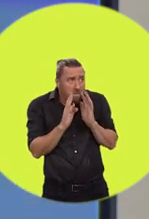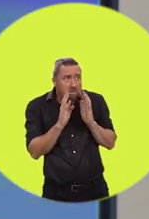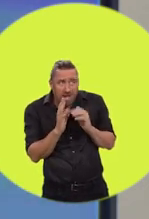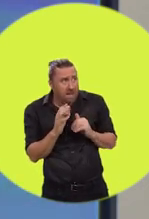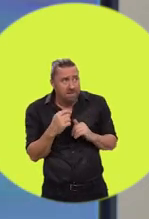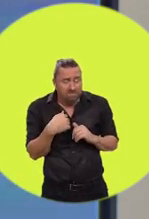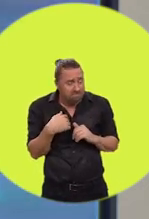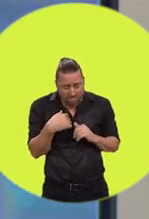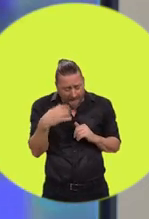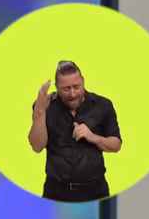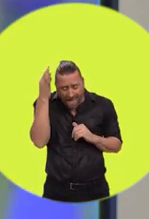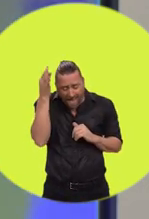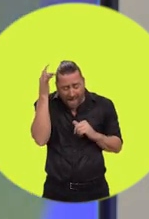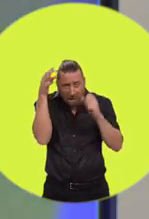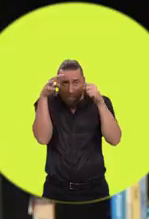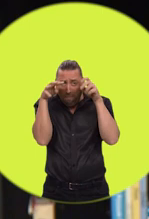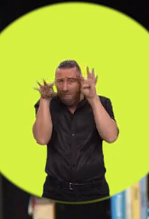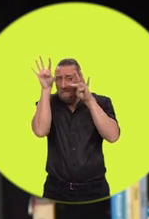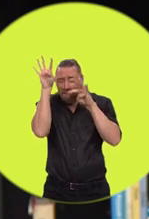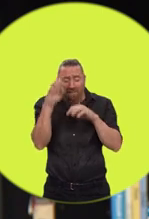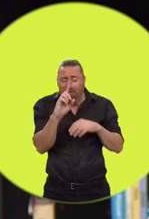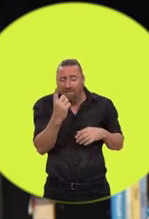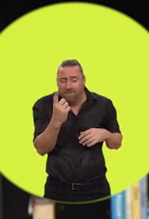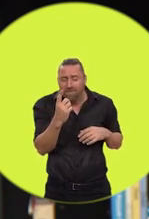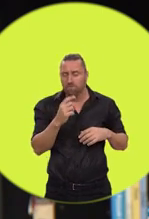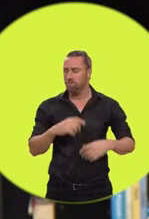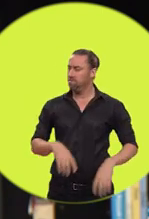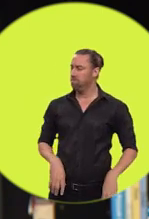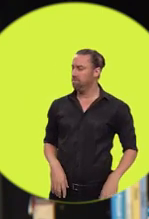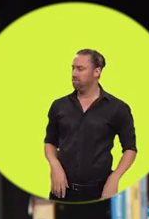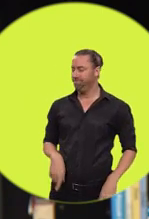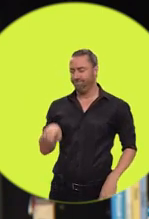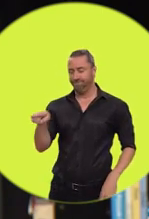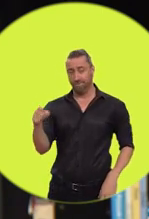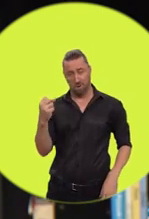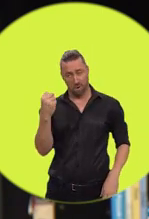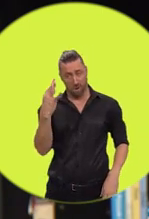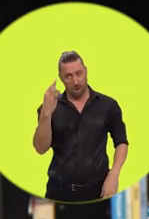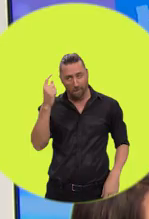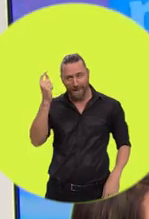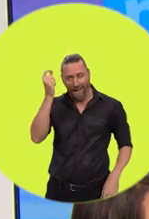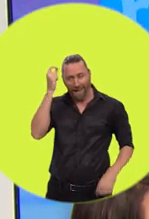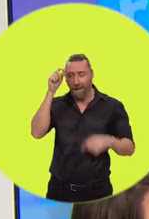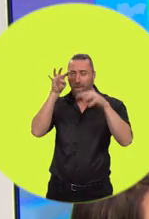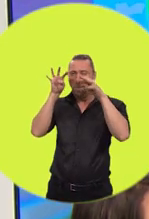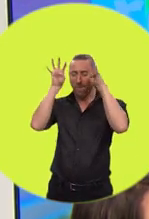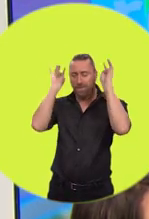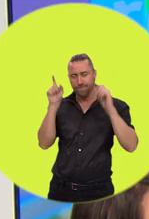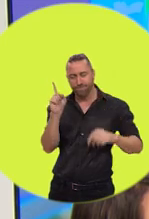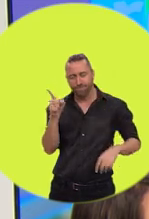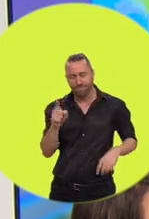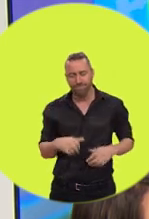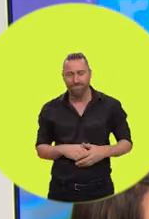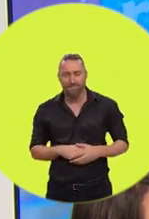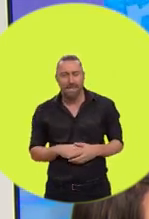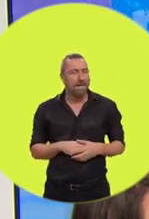I'm having a bad hair day. You don't have any hair, said June.